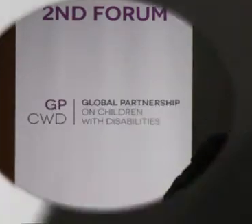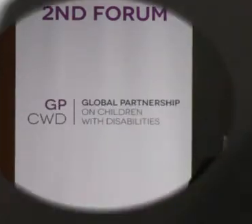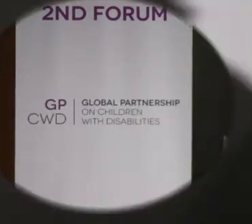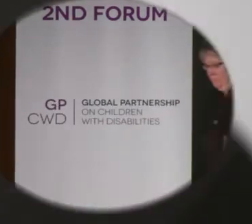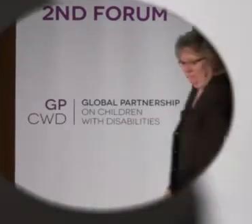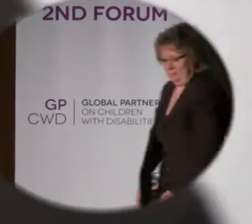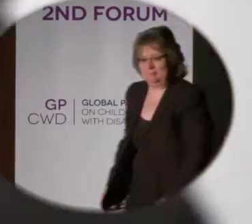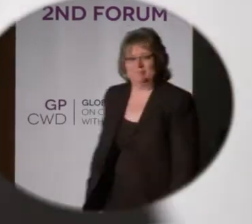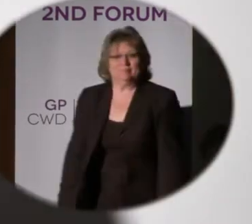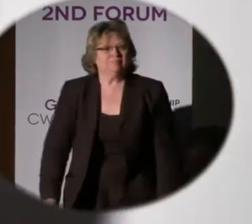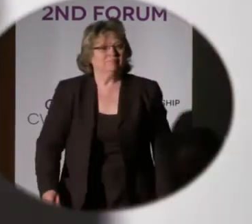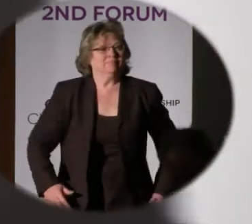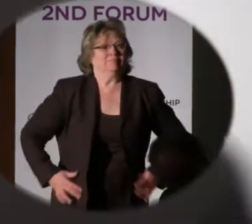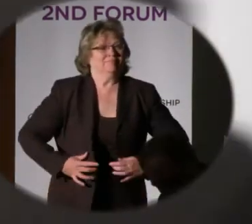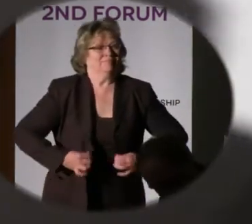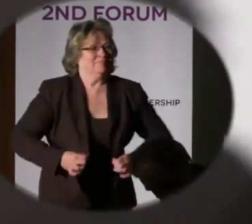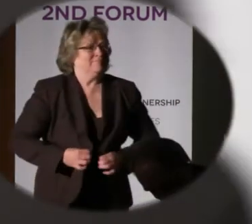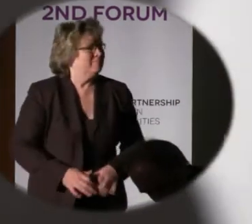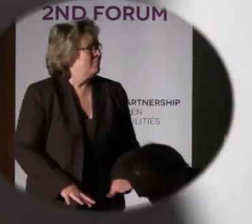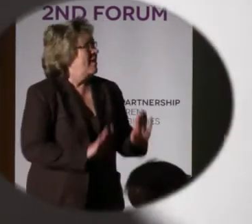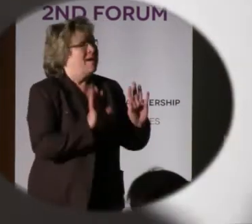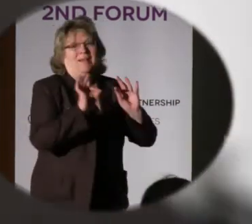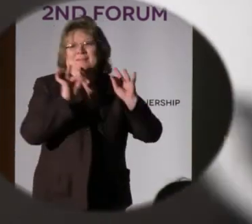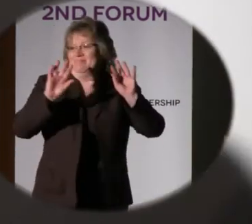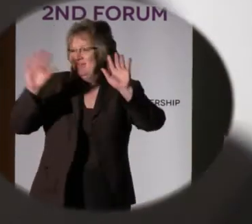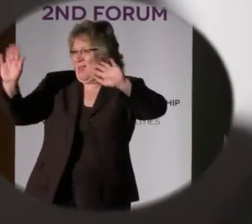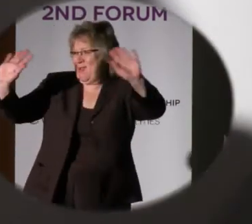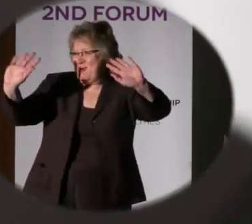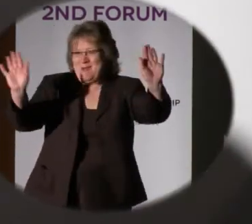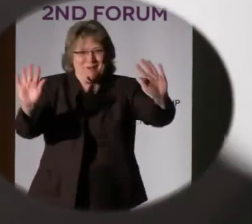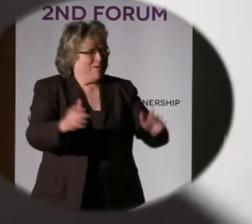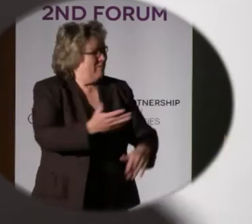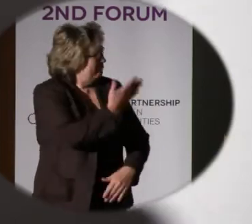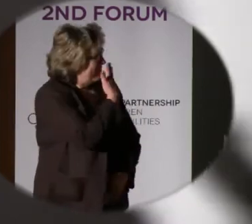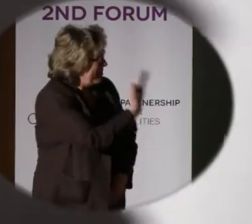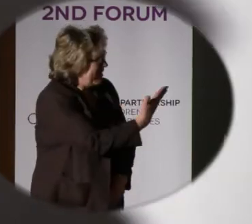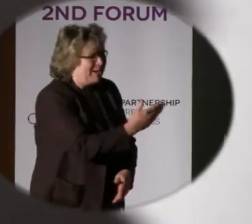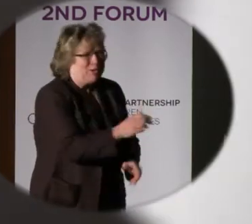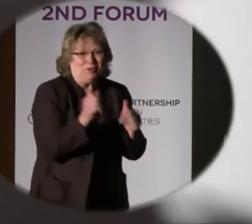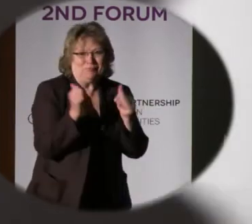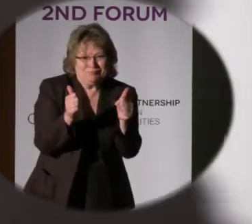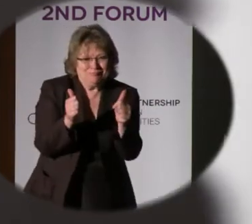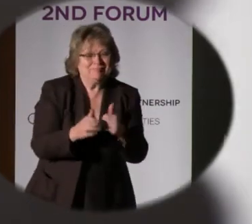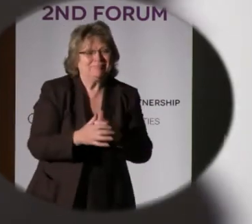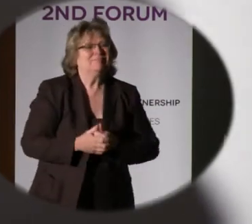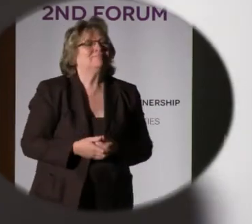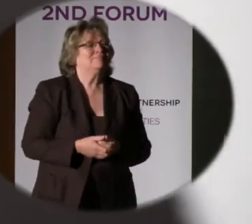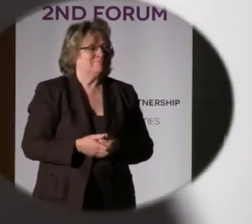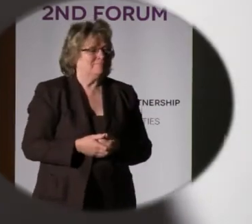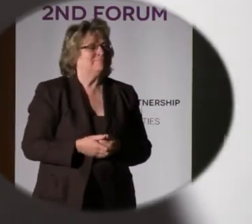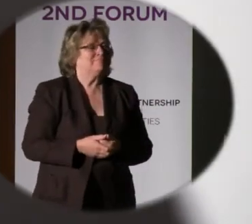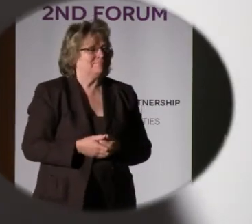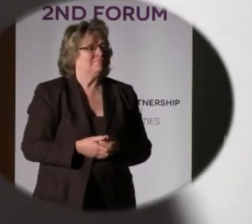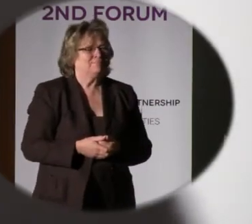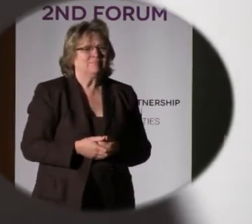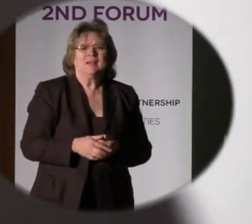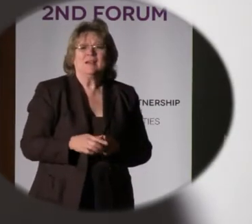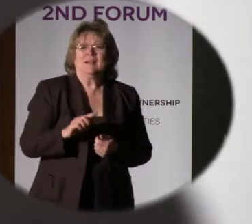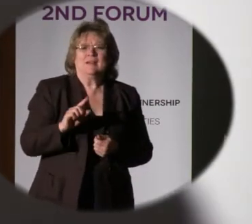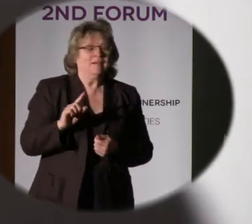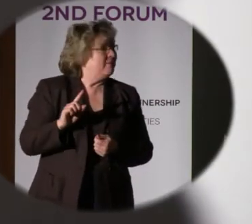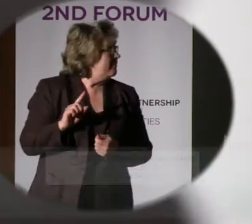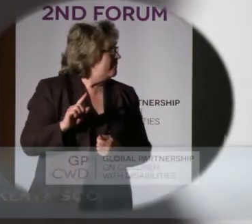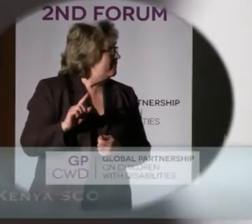Thank you, Nora. Thanks to everyone. Before I start, I would like us to all have in